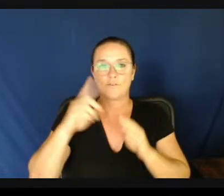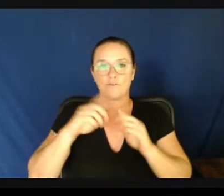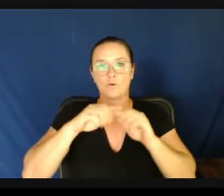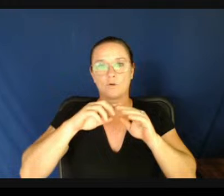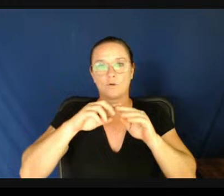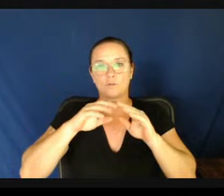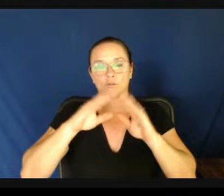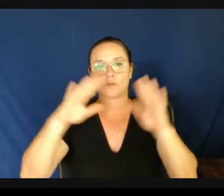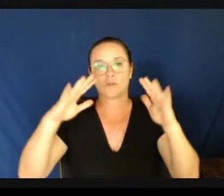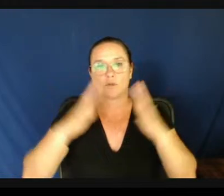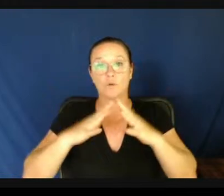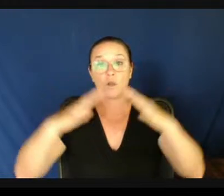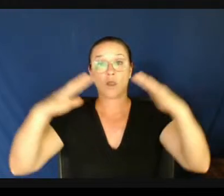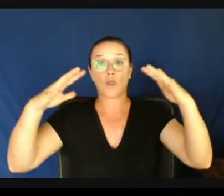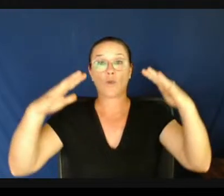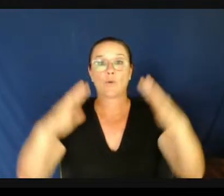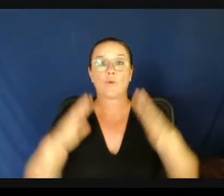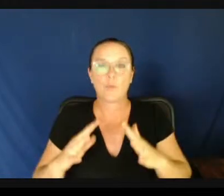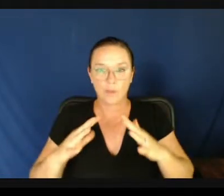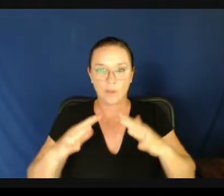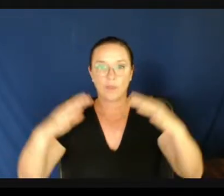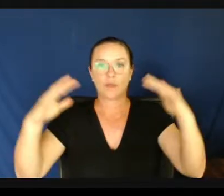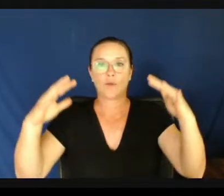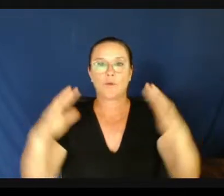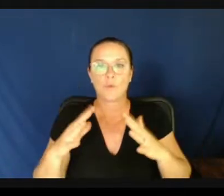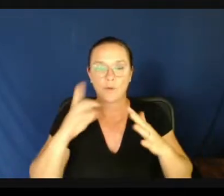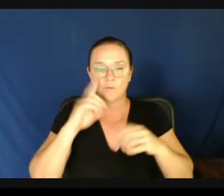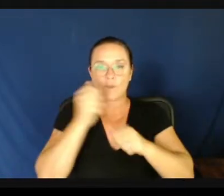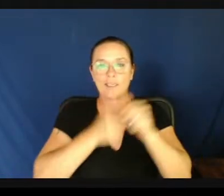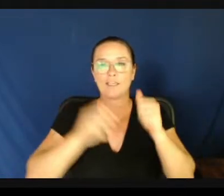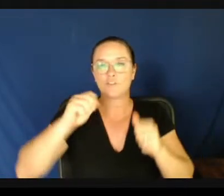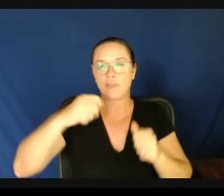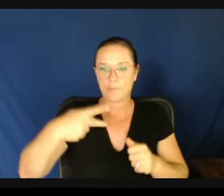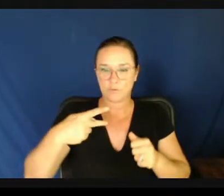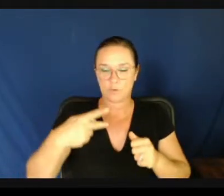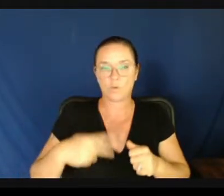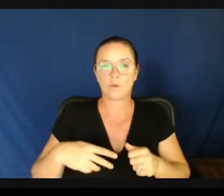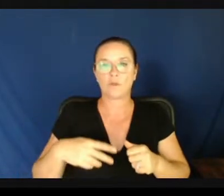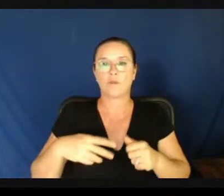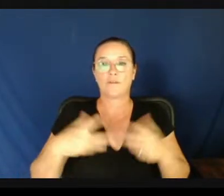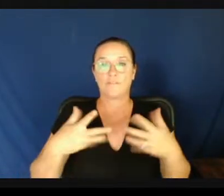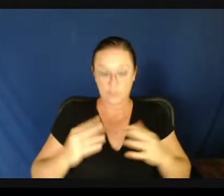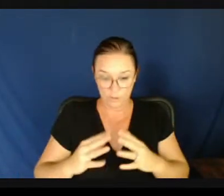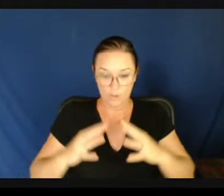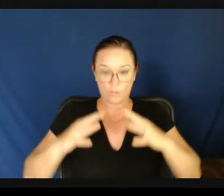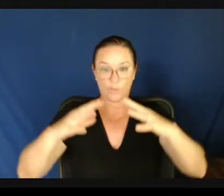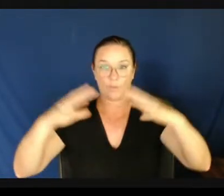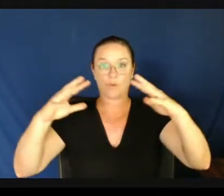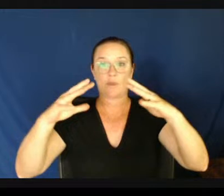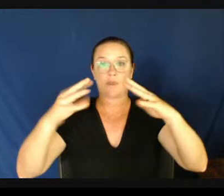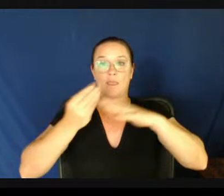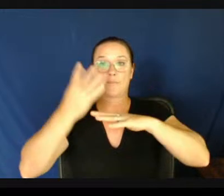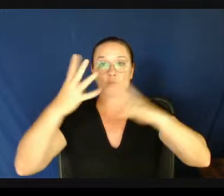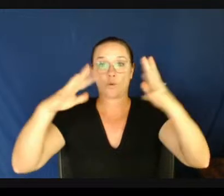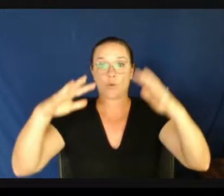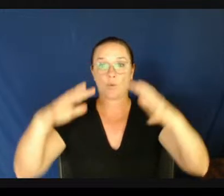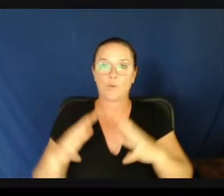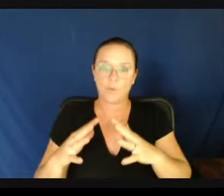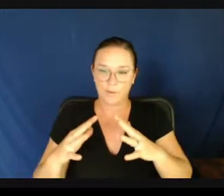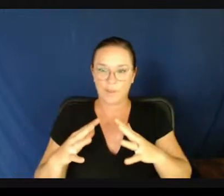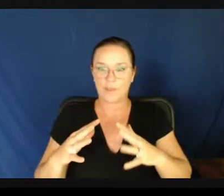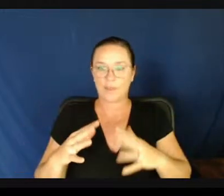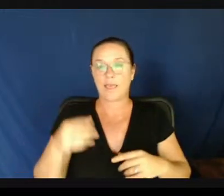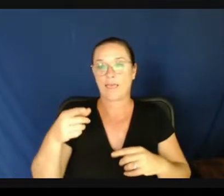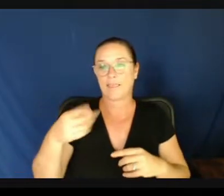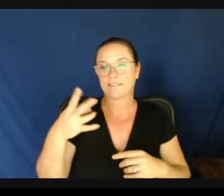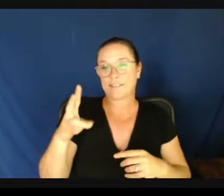dropping ground tilt during the episodes, and then recharge in between them, and then dropping during it, right? And then here we noted this one at 17